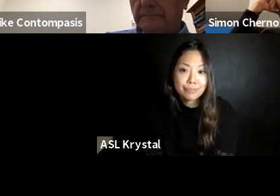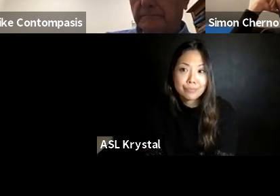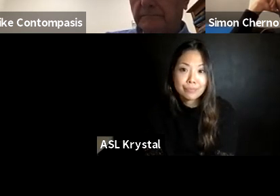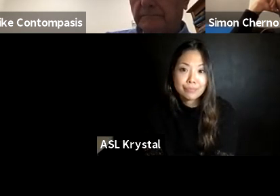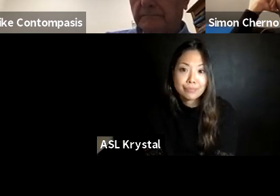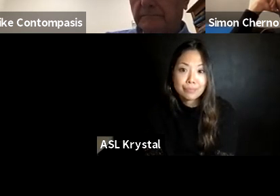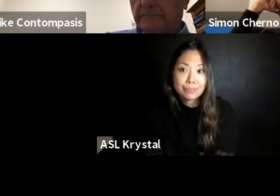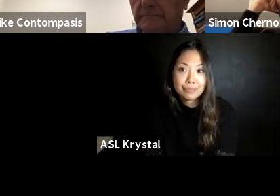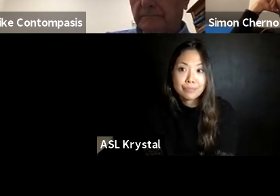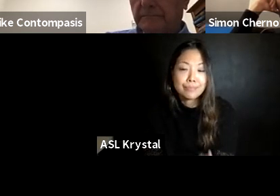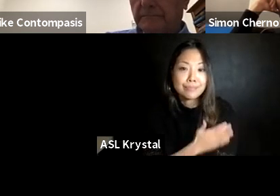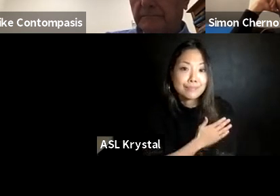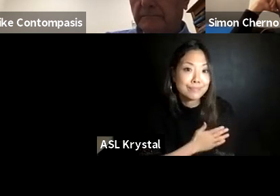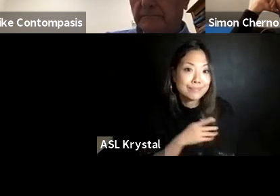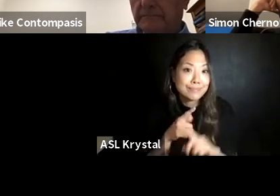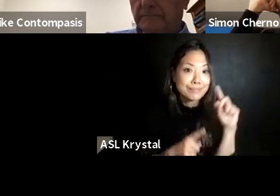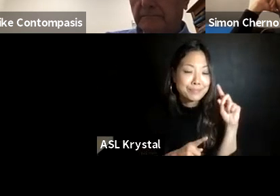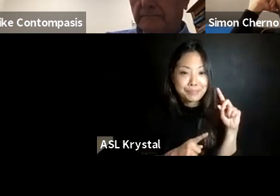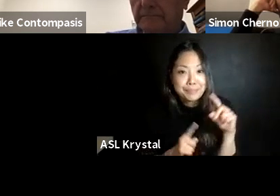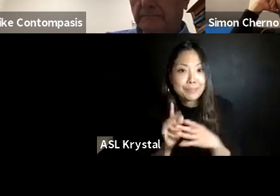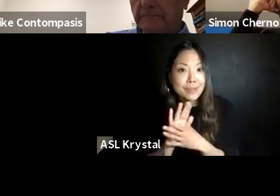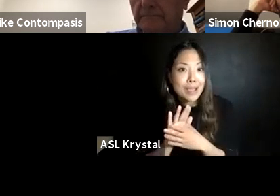Please turn on your camera and unmute yourself.